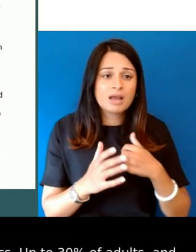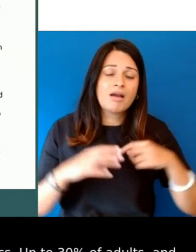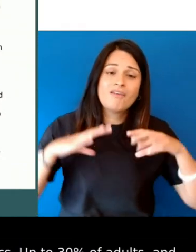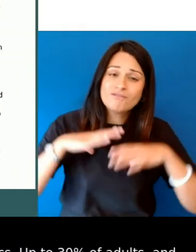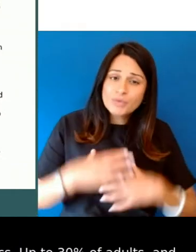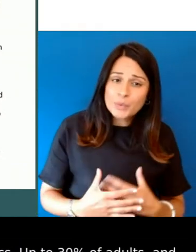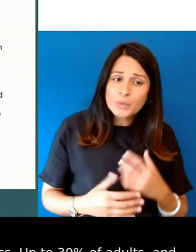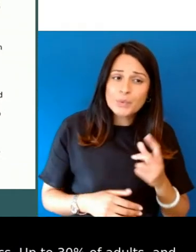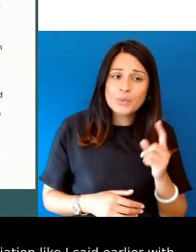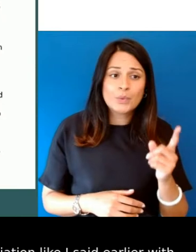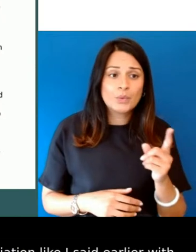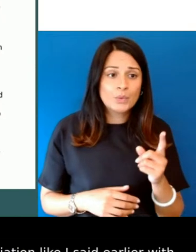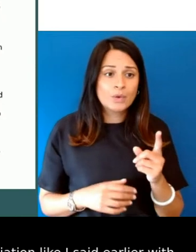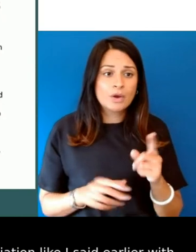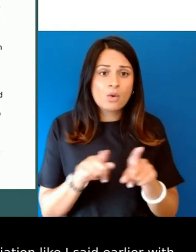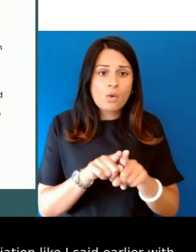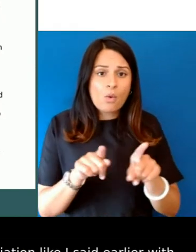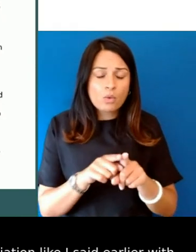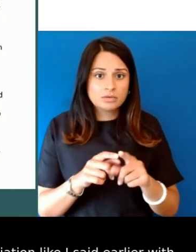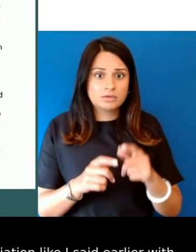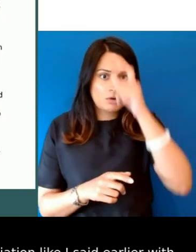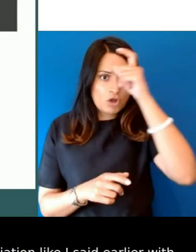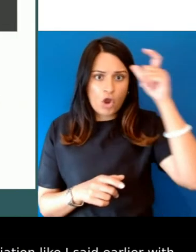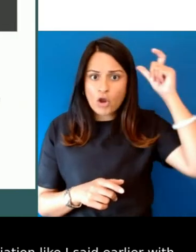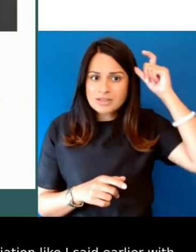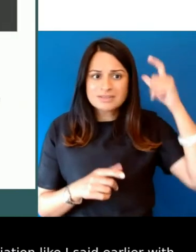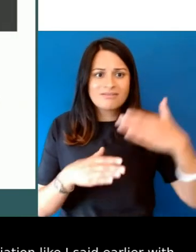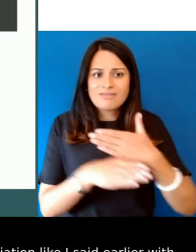and decreased cognitive functioning